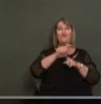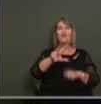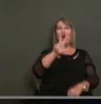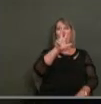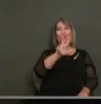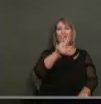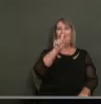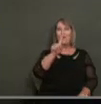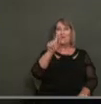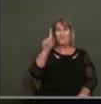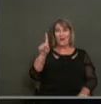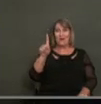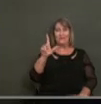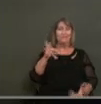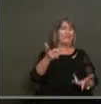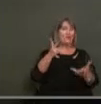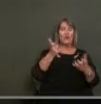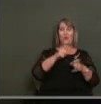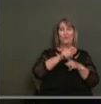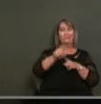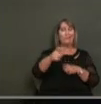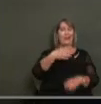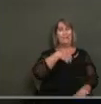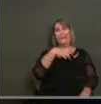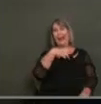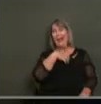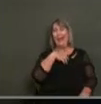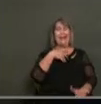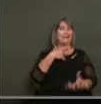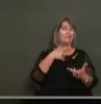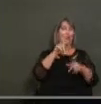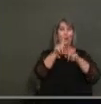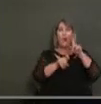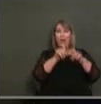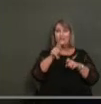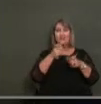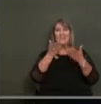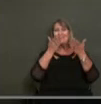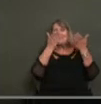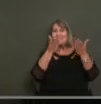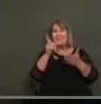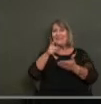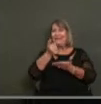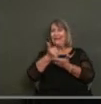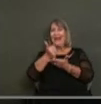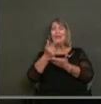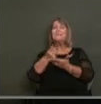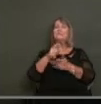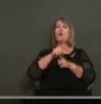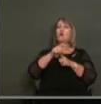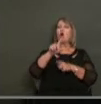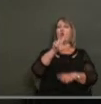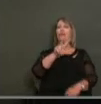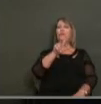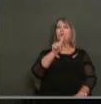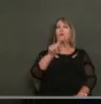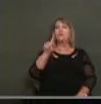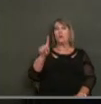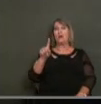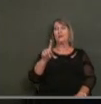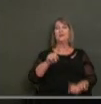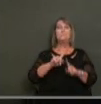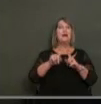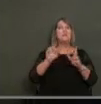to call if you have any complaints or any questions or suggestions. But we'll be happy to share information